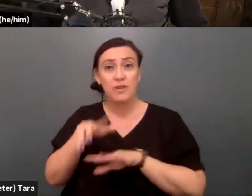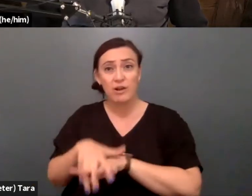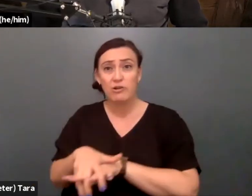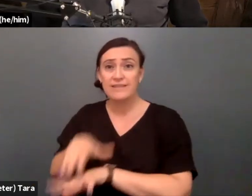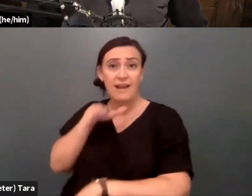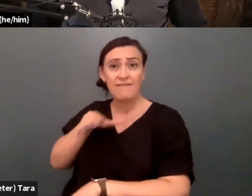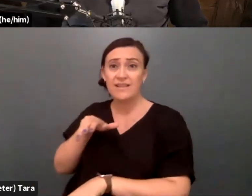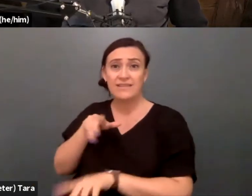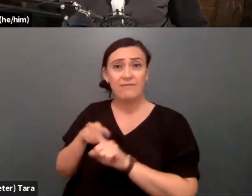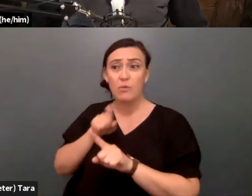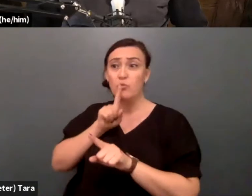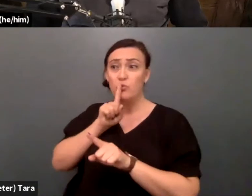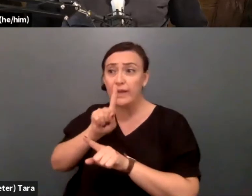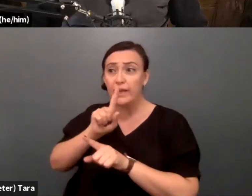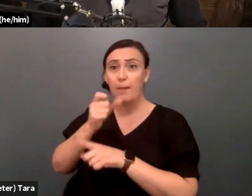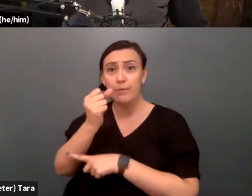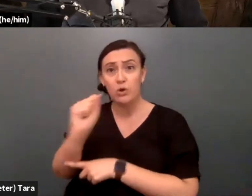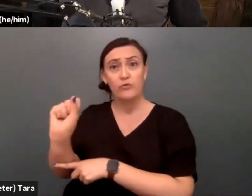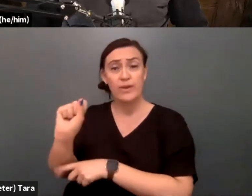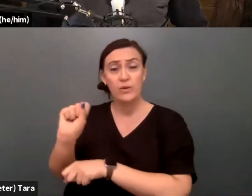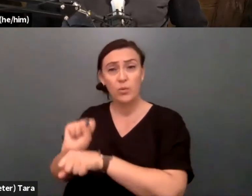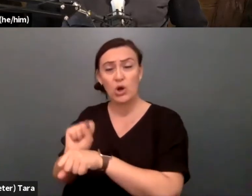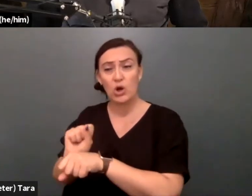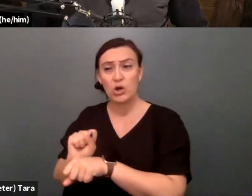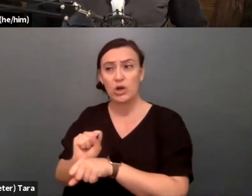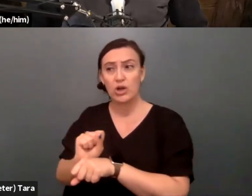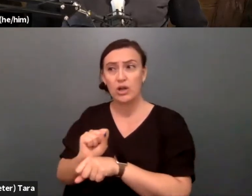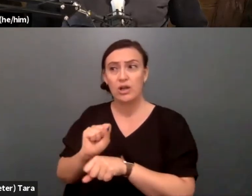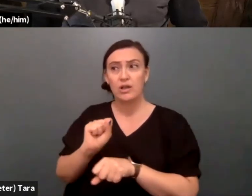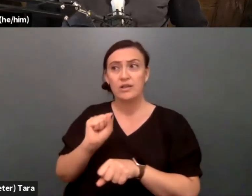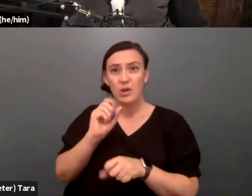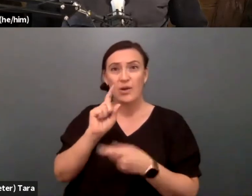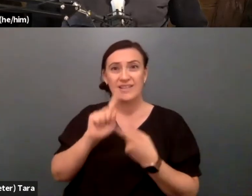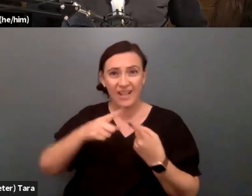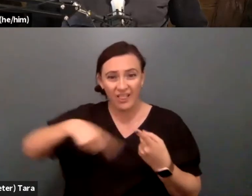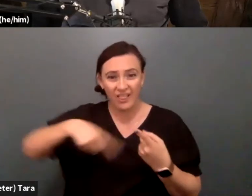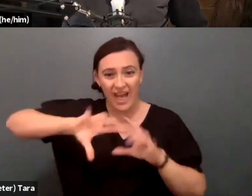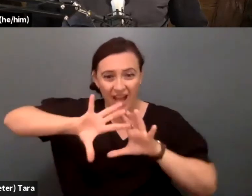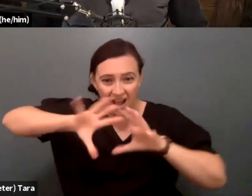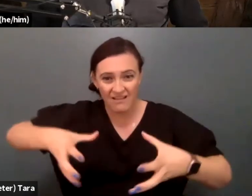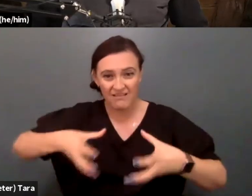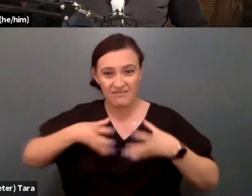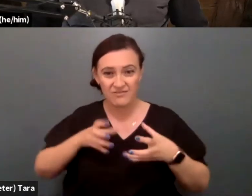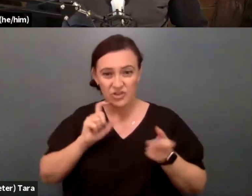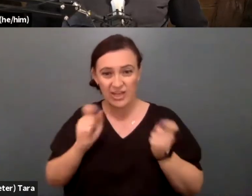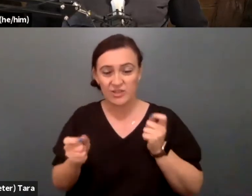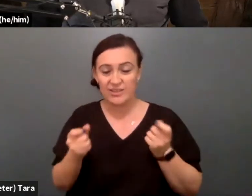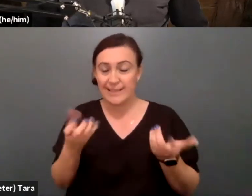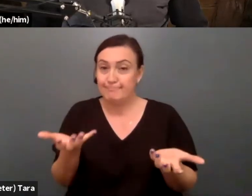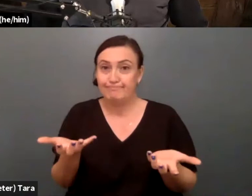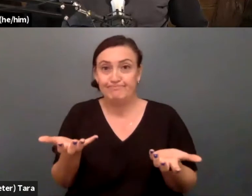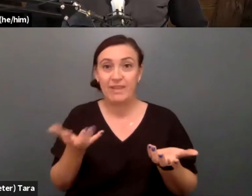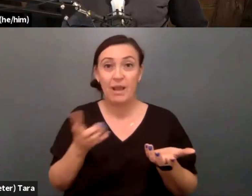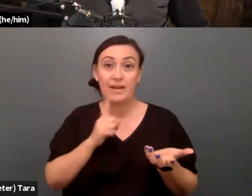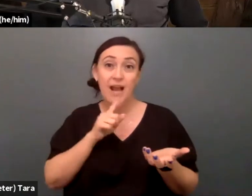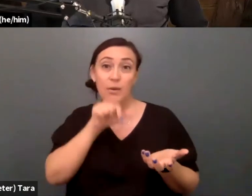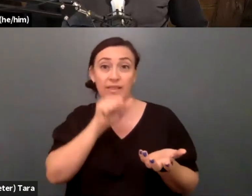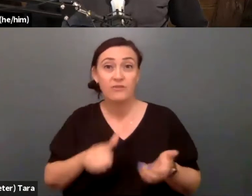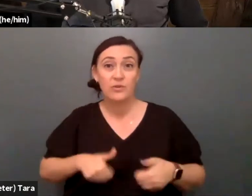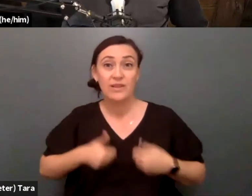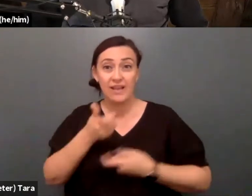then, I don't know. I still want to live in your shoes for now it's a week. It was a day, but now I need a good week just to get a